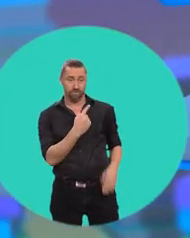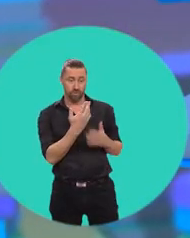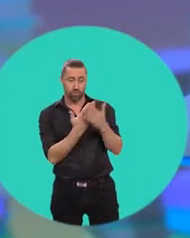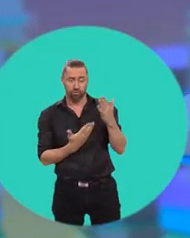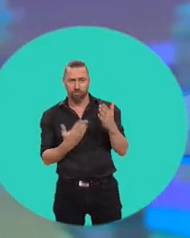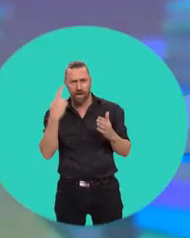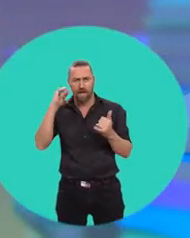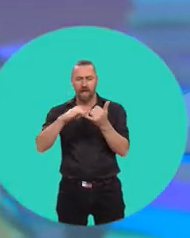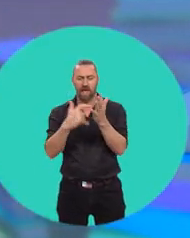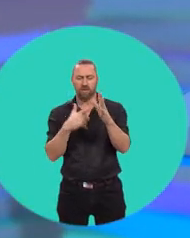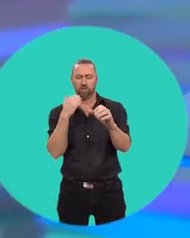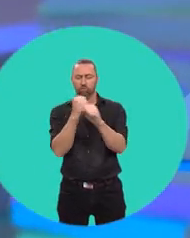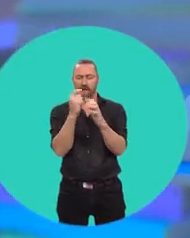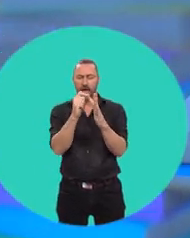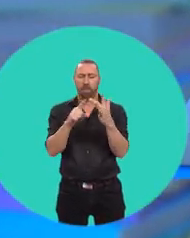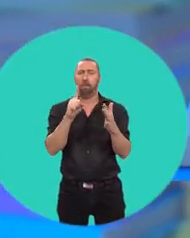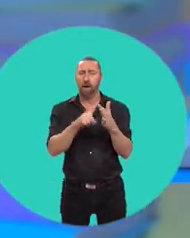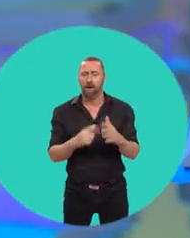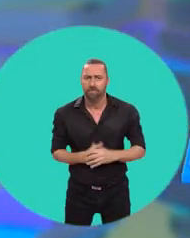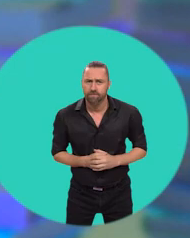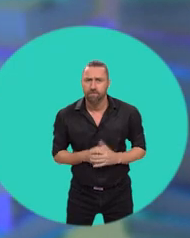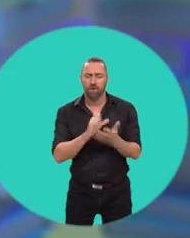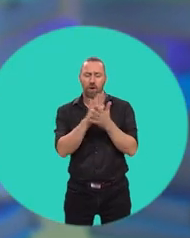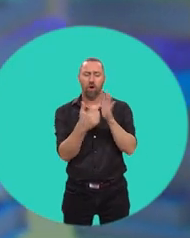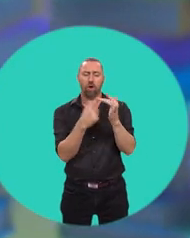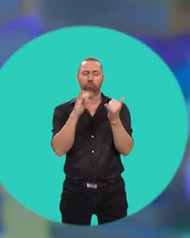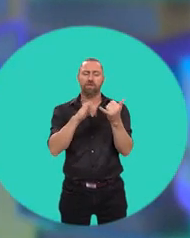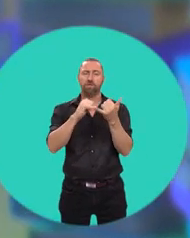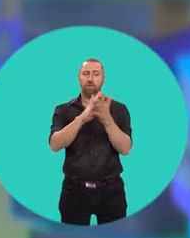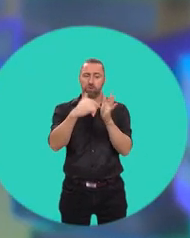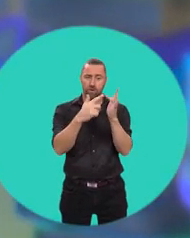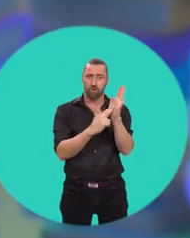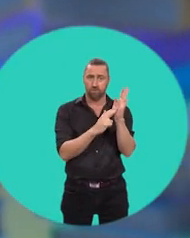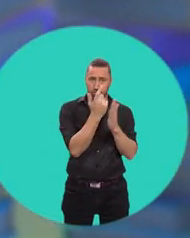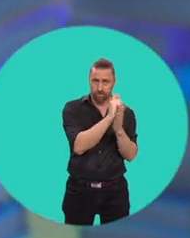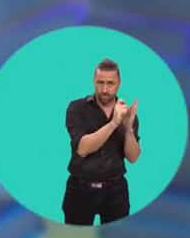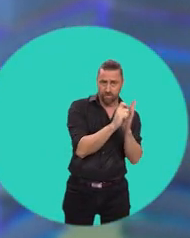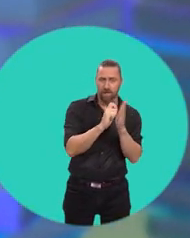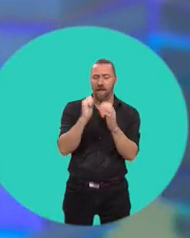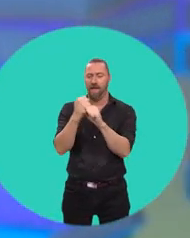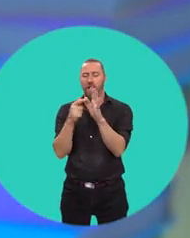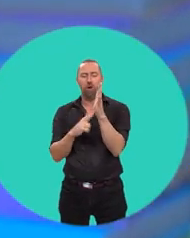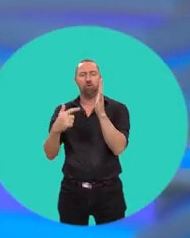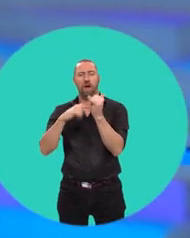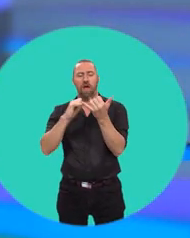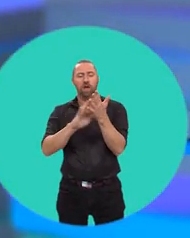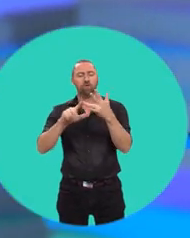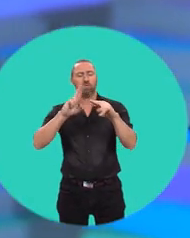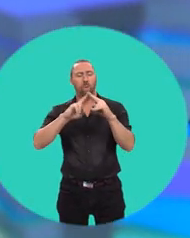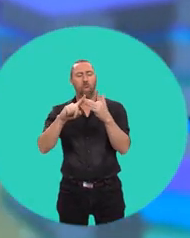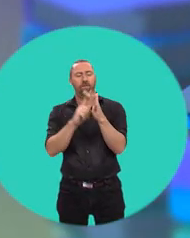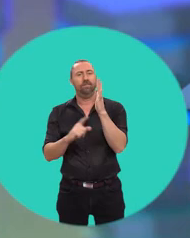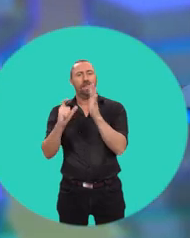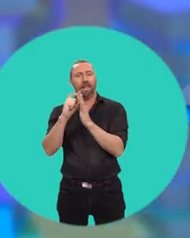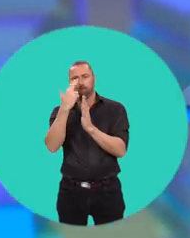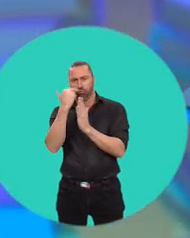This story is called Scragpie, and it's written by Chris Shelton and illustrated by Grant Schofield. Before